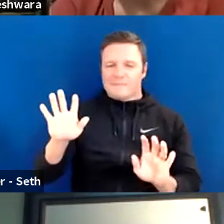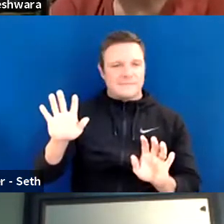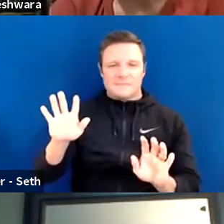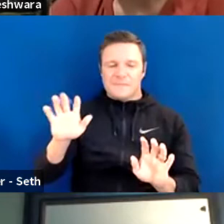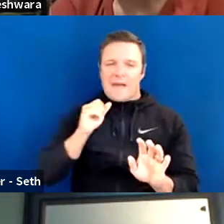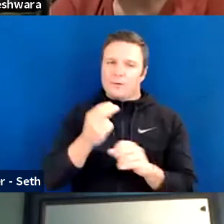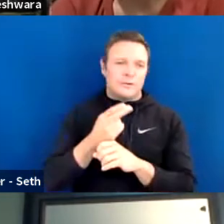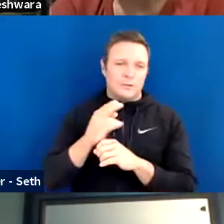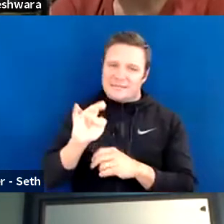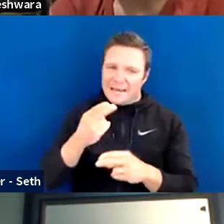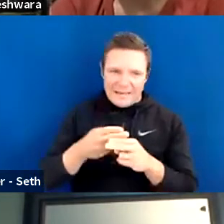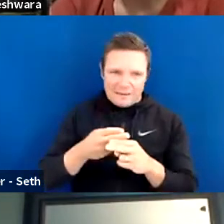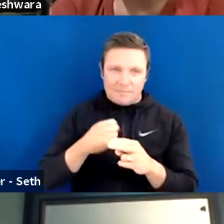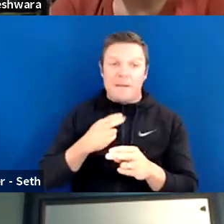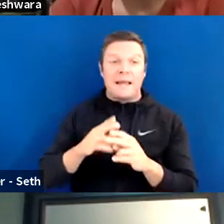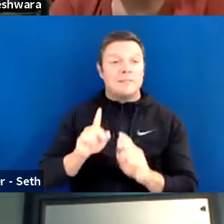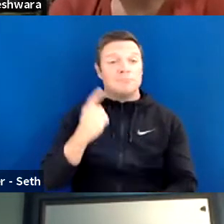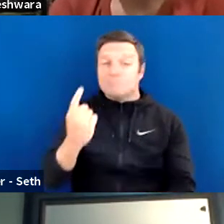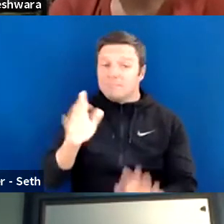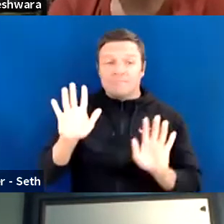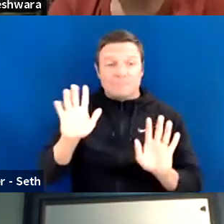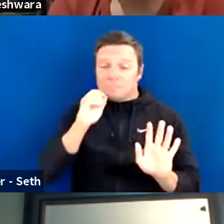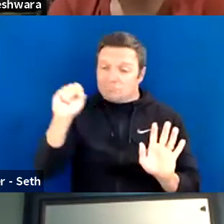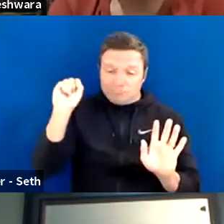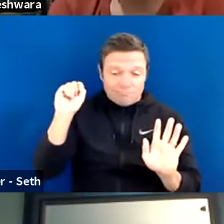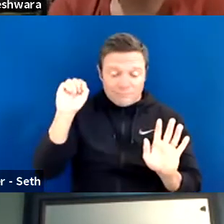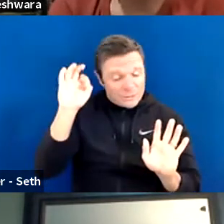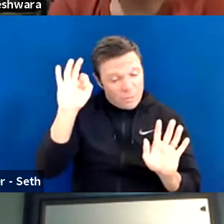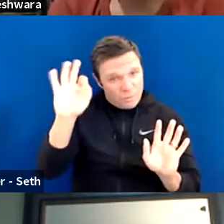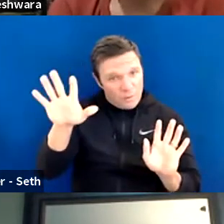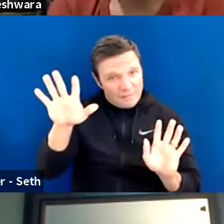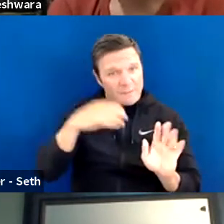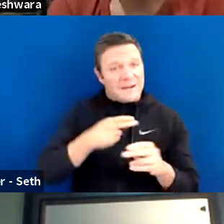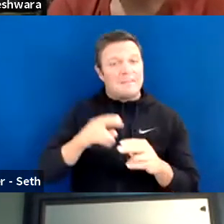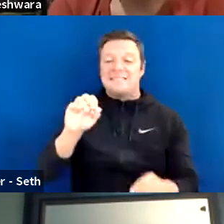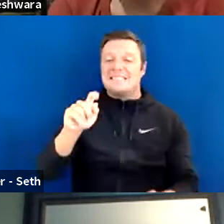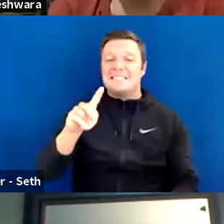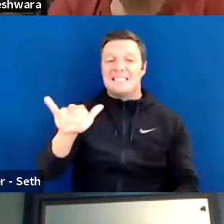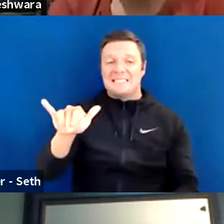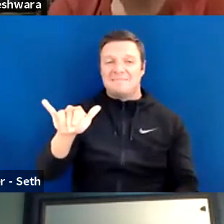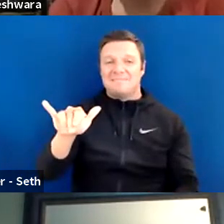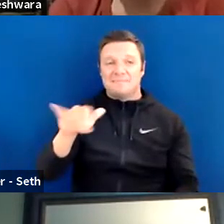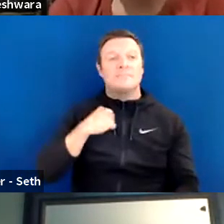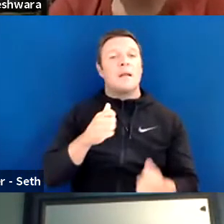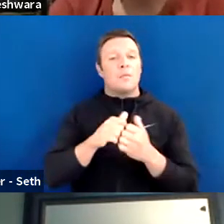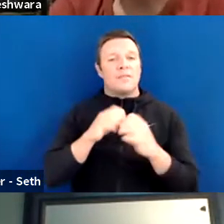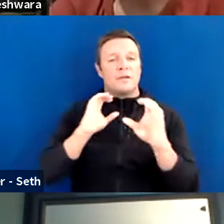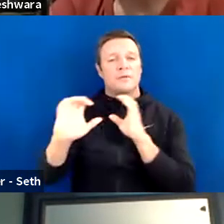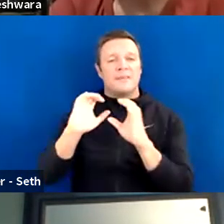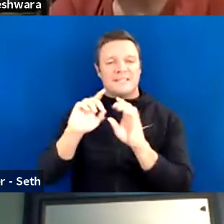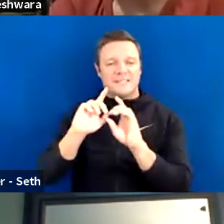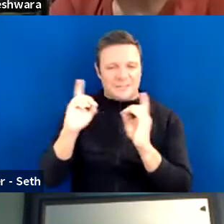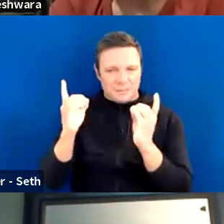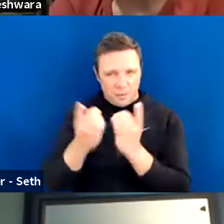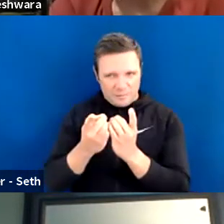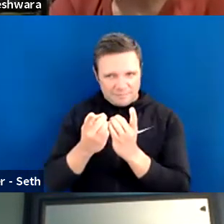My name is just Stacy. And so I'm just going to throw that out there. But welcome. I'm with the communication department.